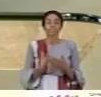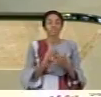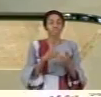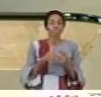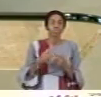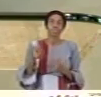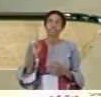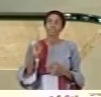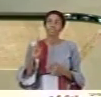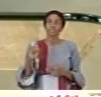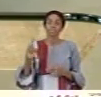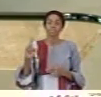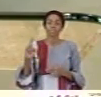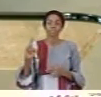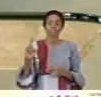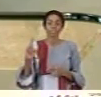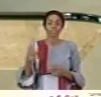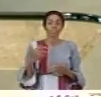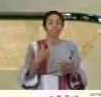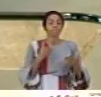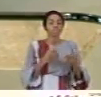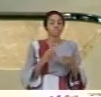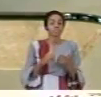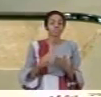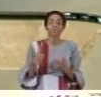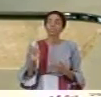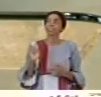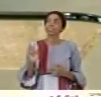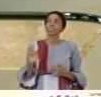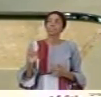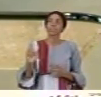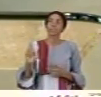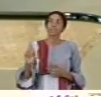thee, close to thee, close to